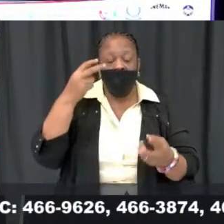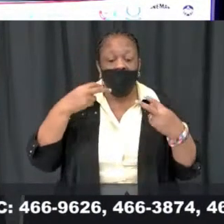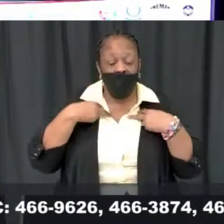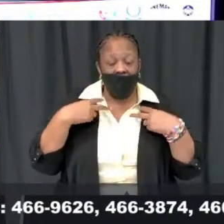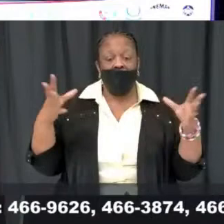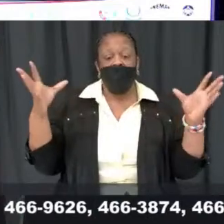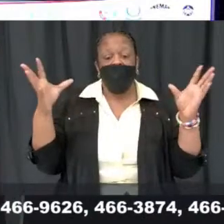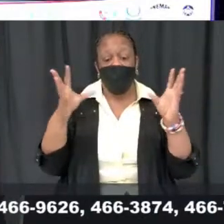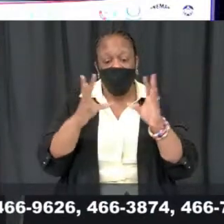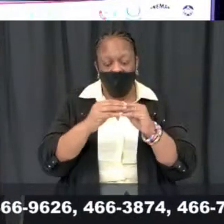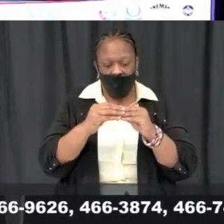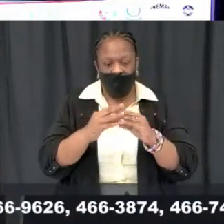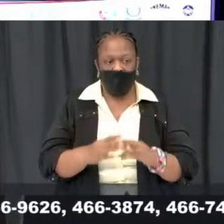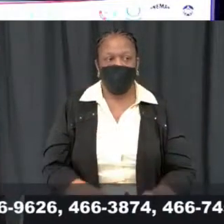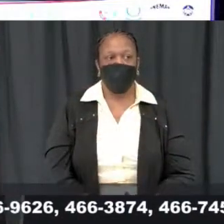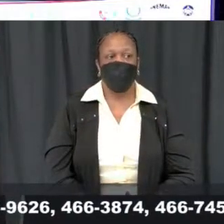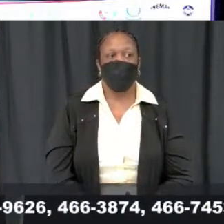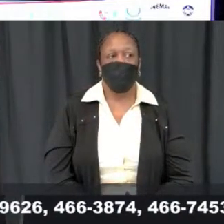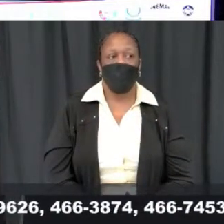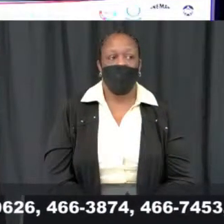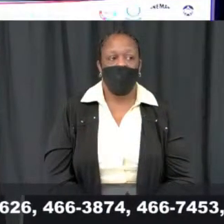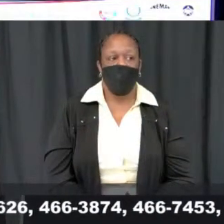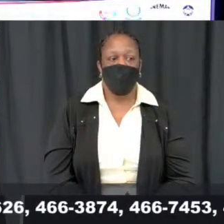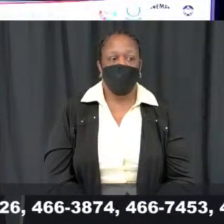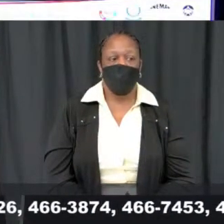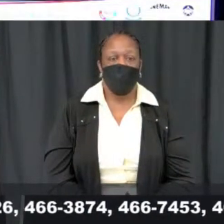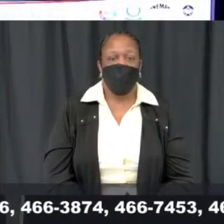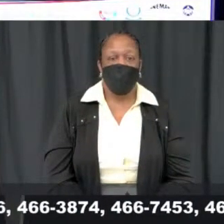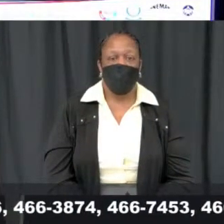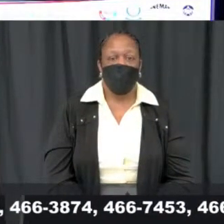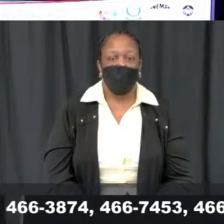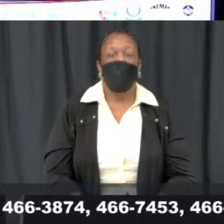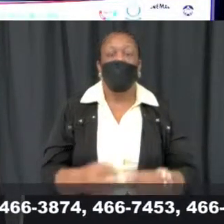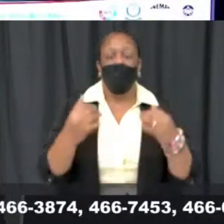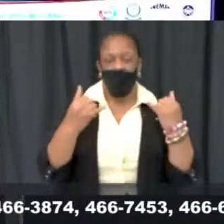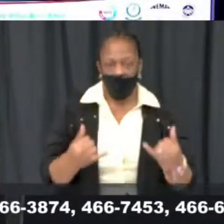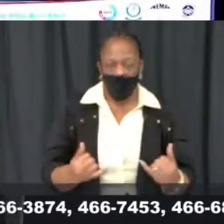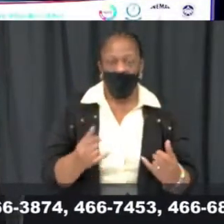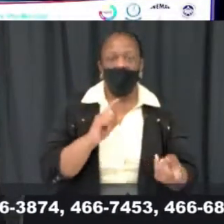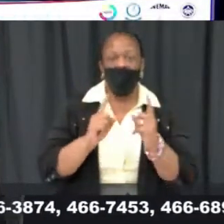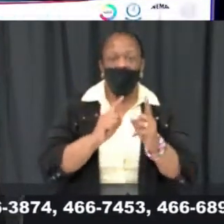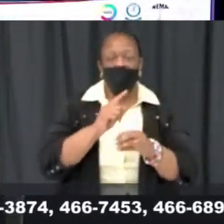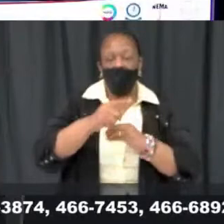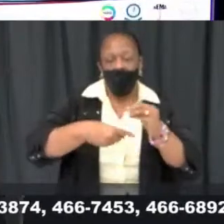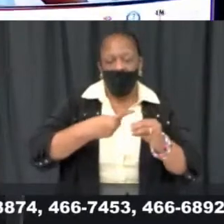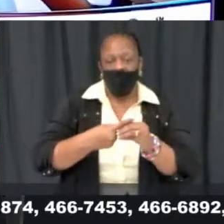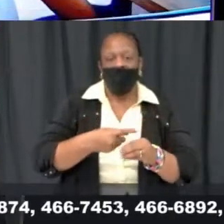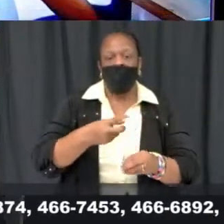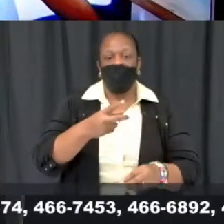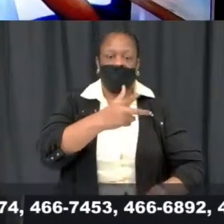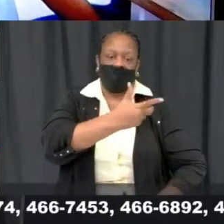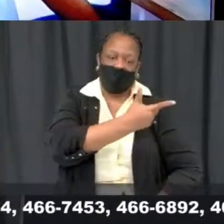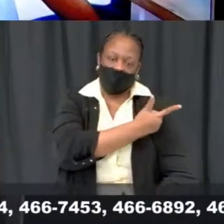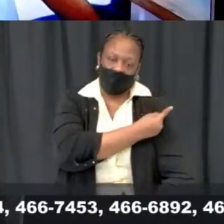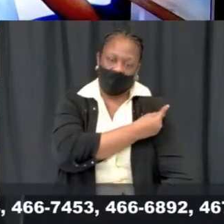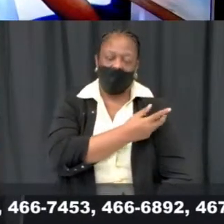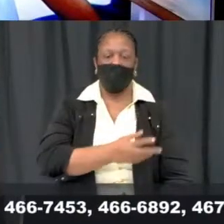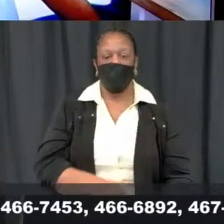of the vaccine, who is vaxxed and who is not vaxxed. And this is a critical thing.